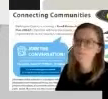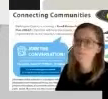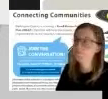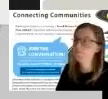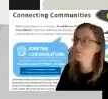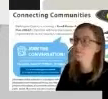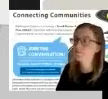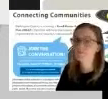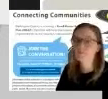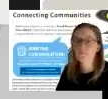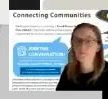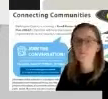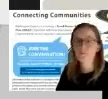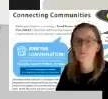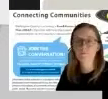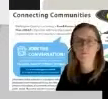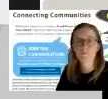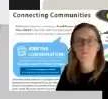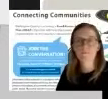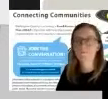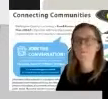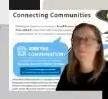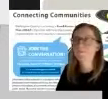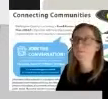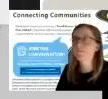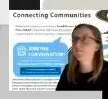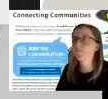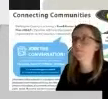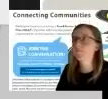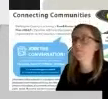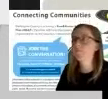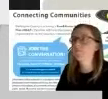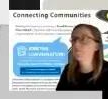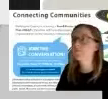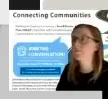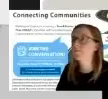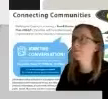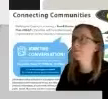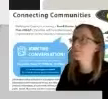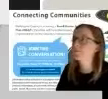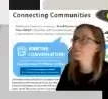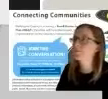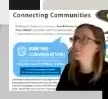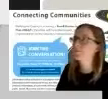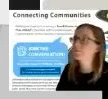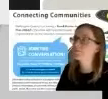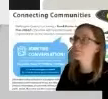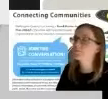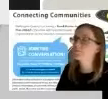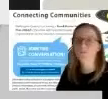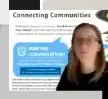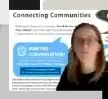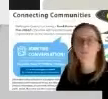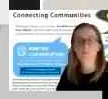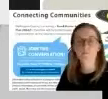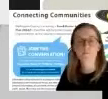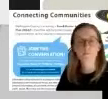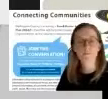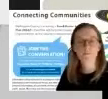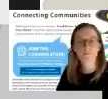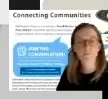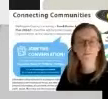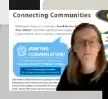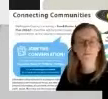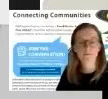have a few county staff in attendance. Joe DeConing, who's our manager of roads, Pasquale Costanzo, technical